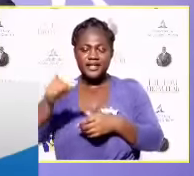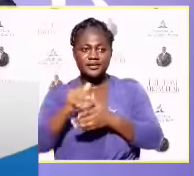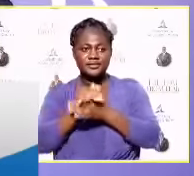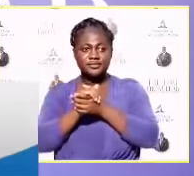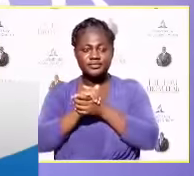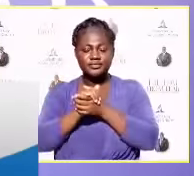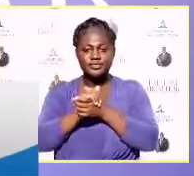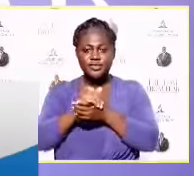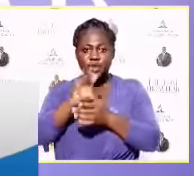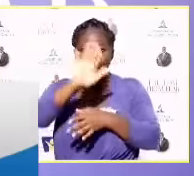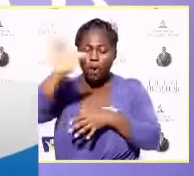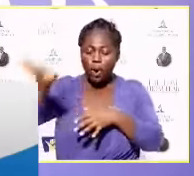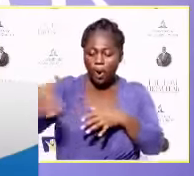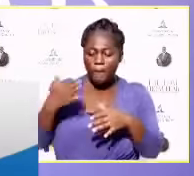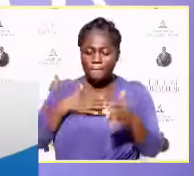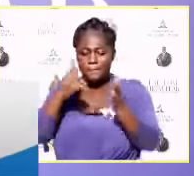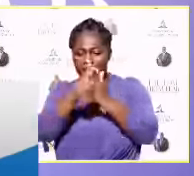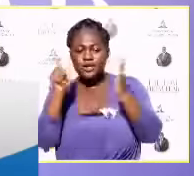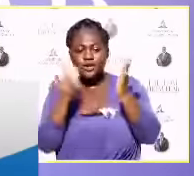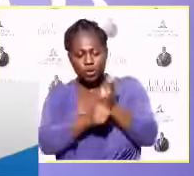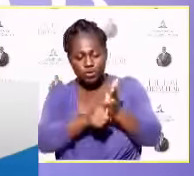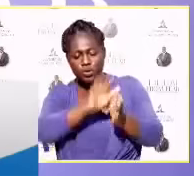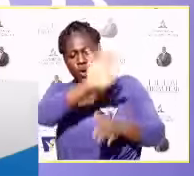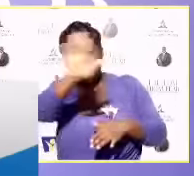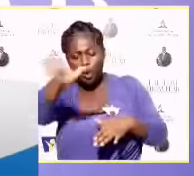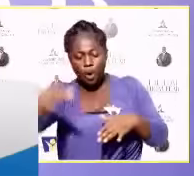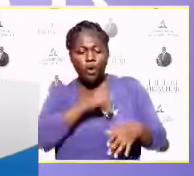All thy commandments are truth.